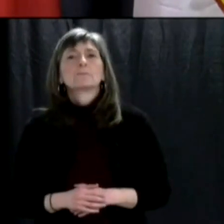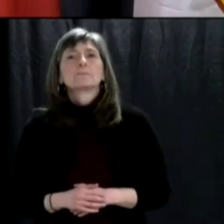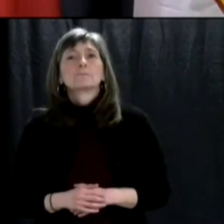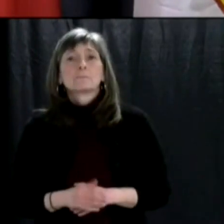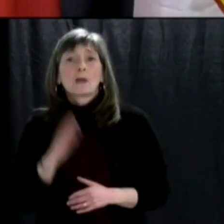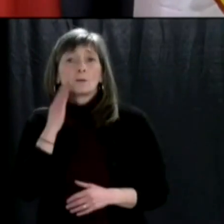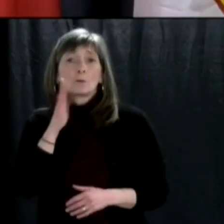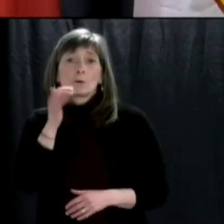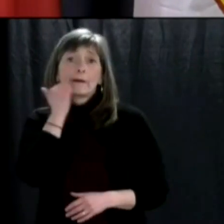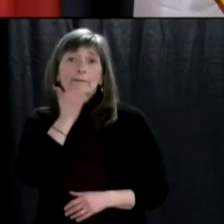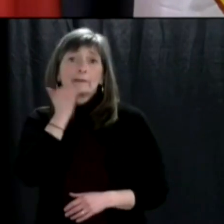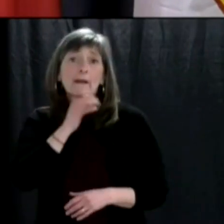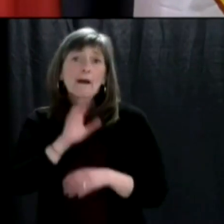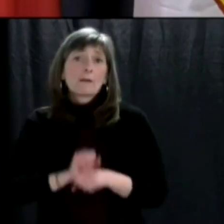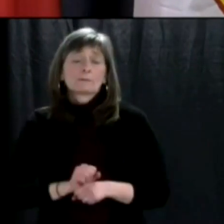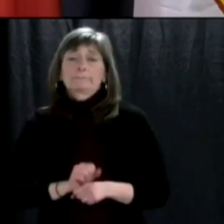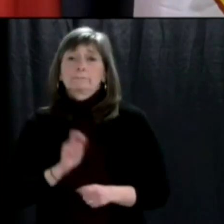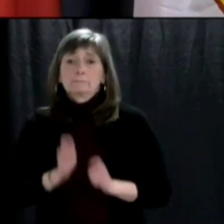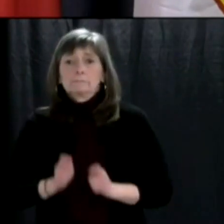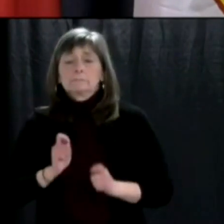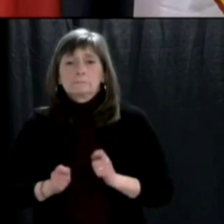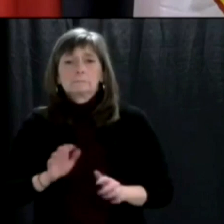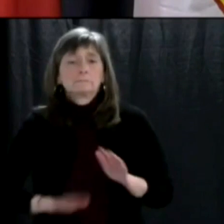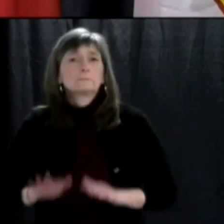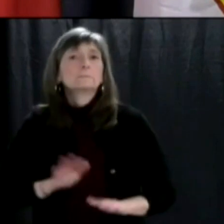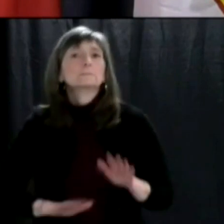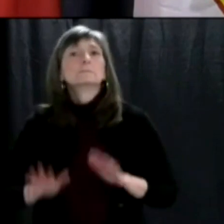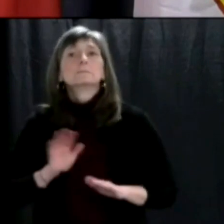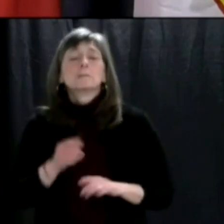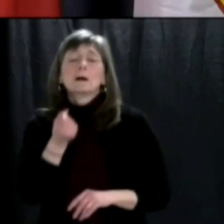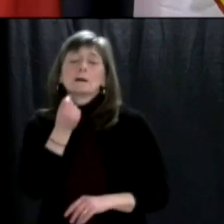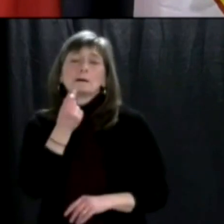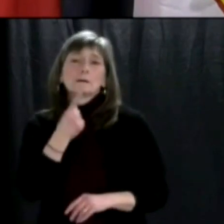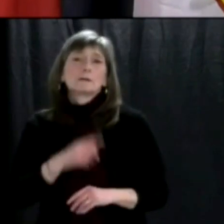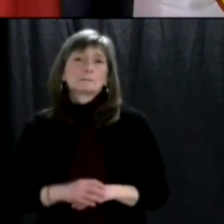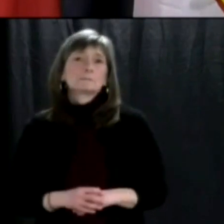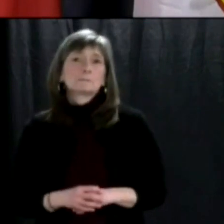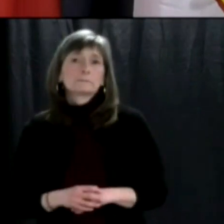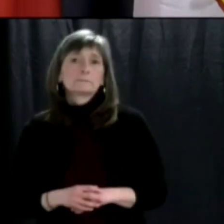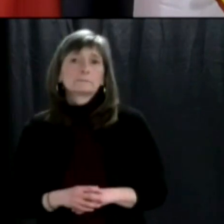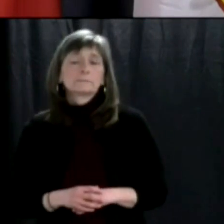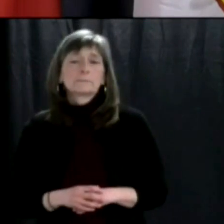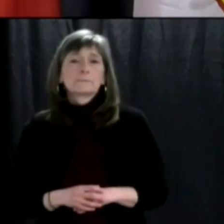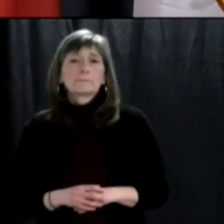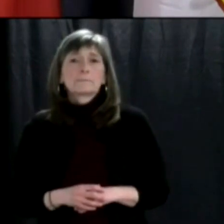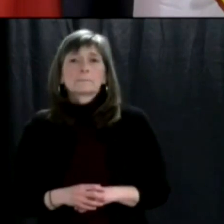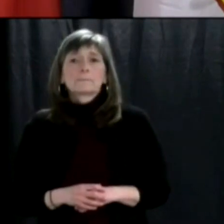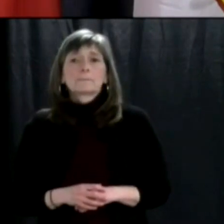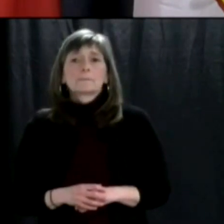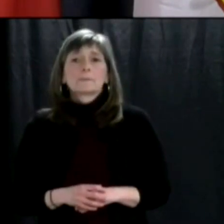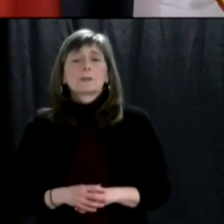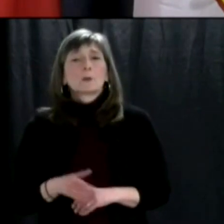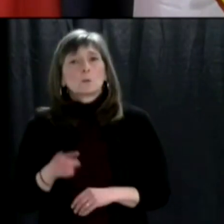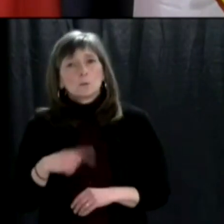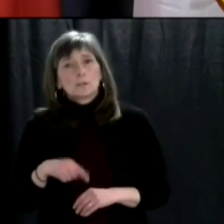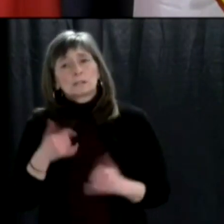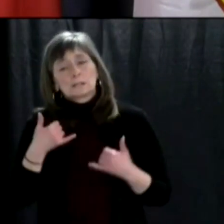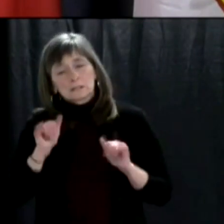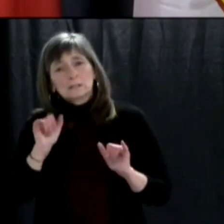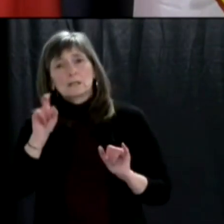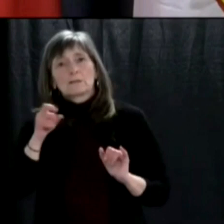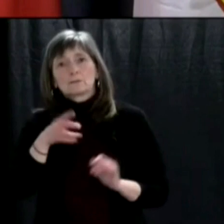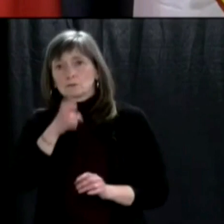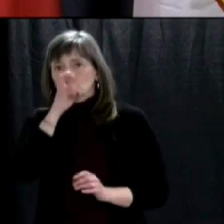your daily routine as we make our way through this pandemic together. It is important that we continue to follow the guidelines